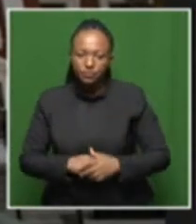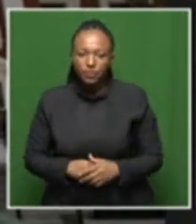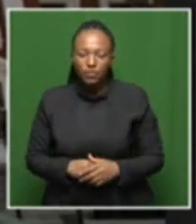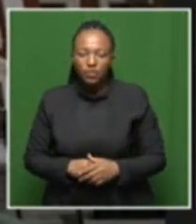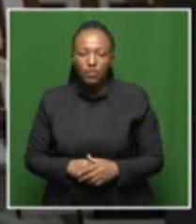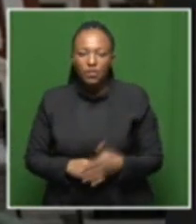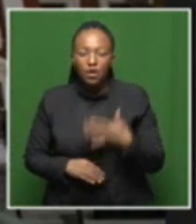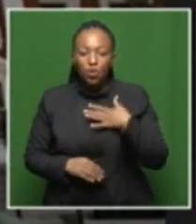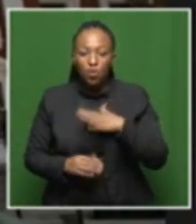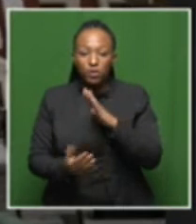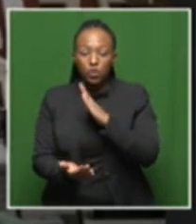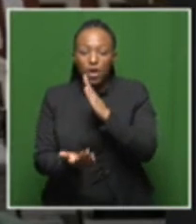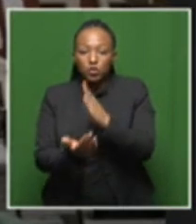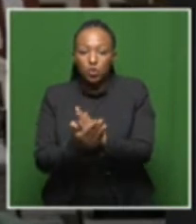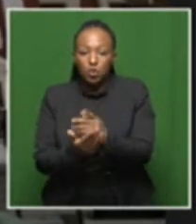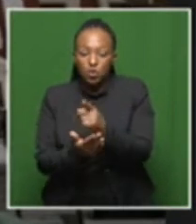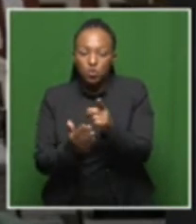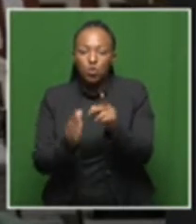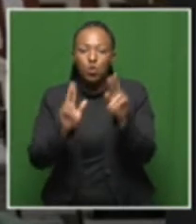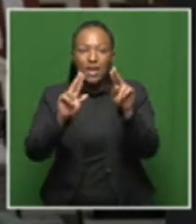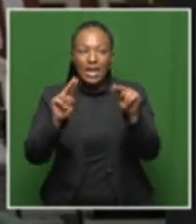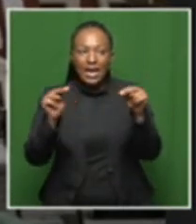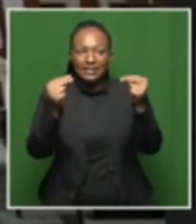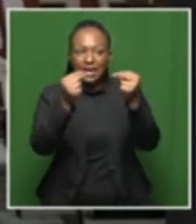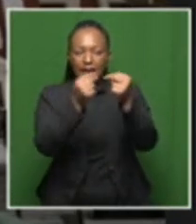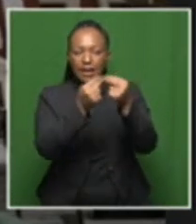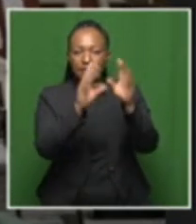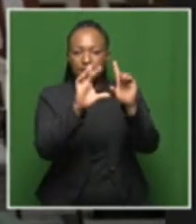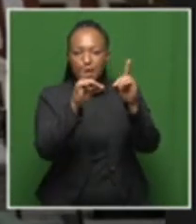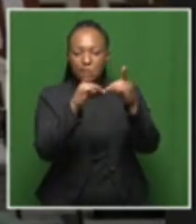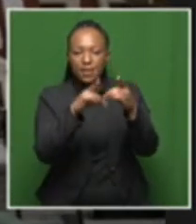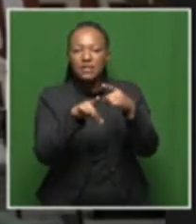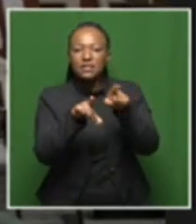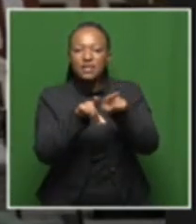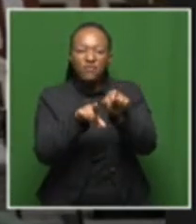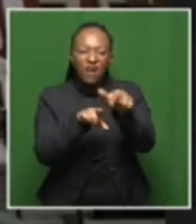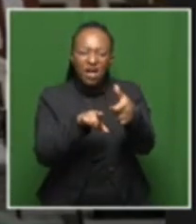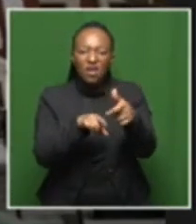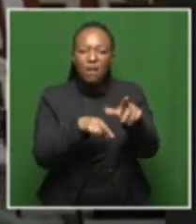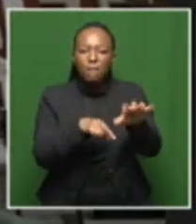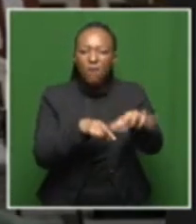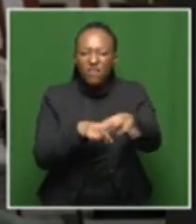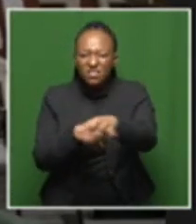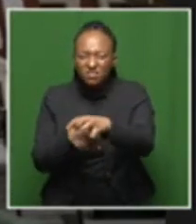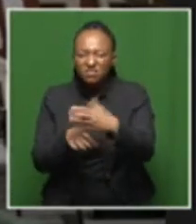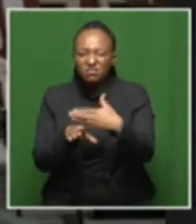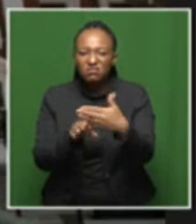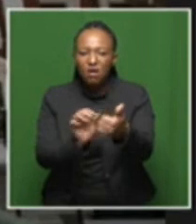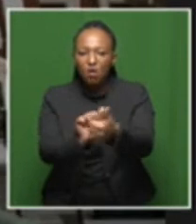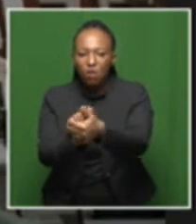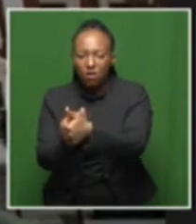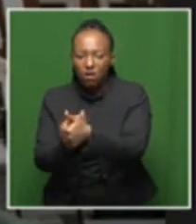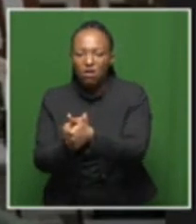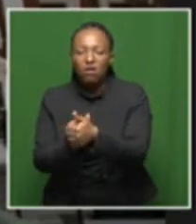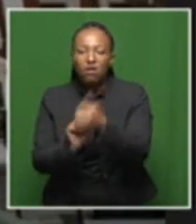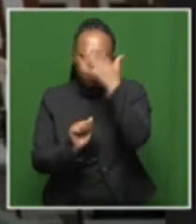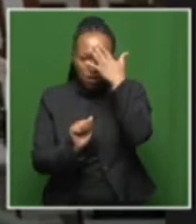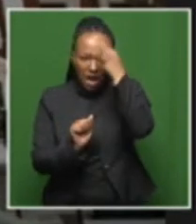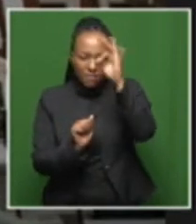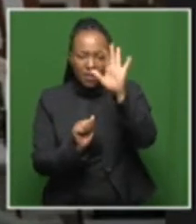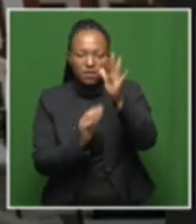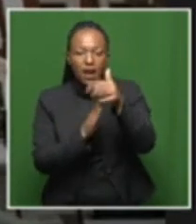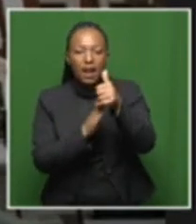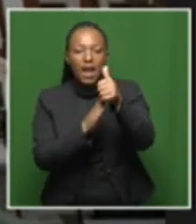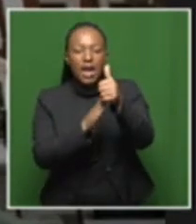that as a national department, and also with our colleagues in all the provinces, and as the whole of government led by